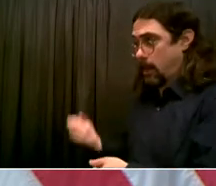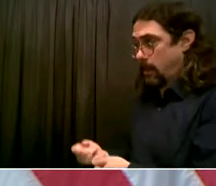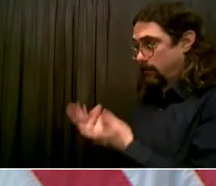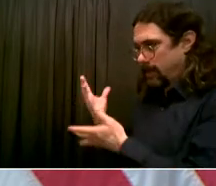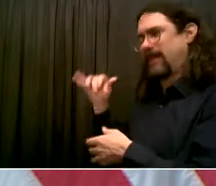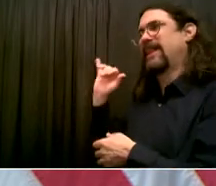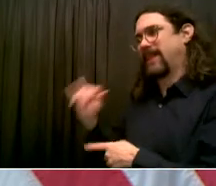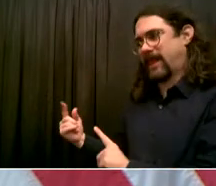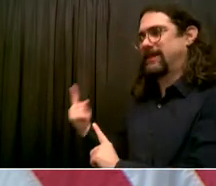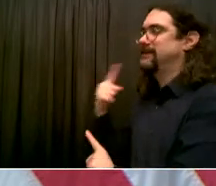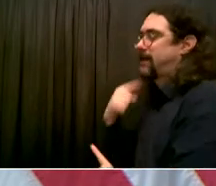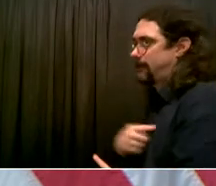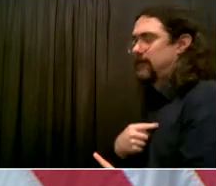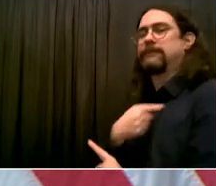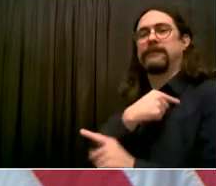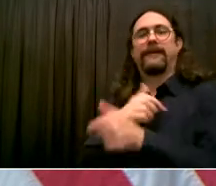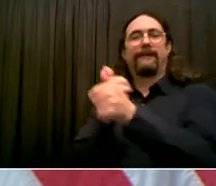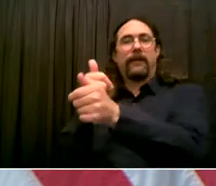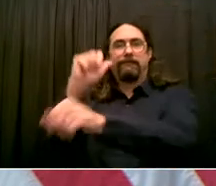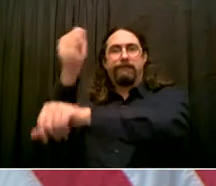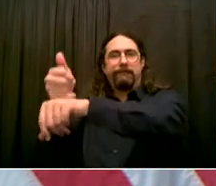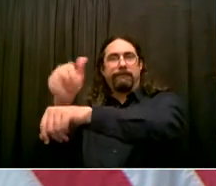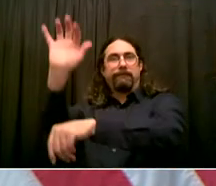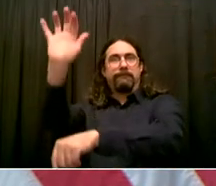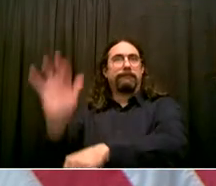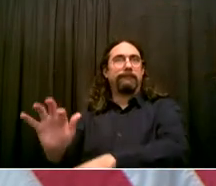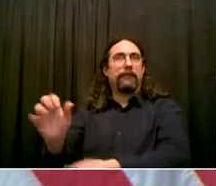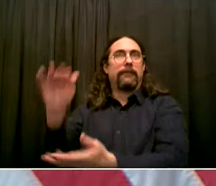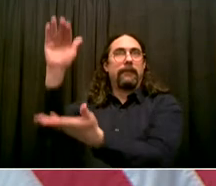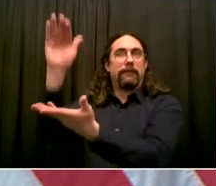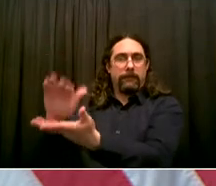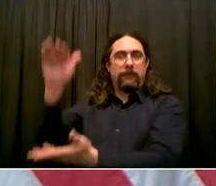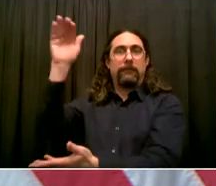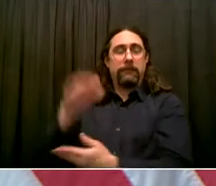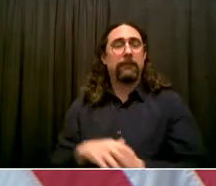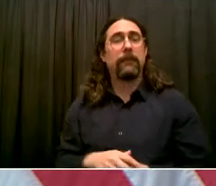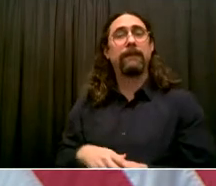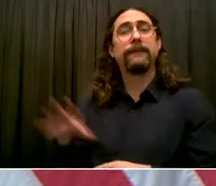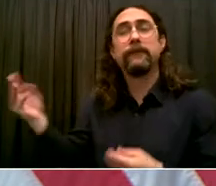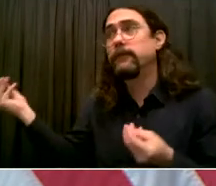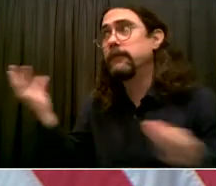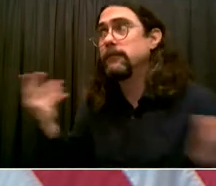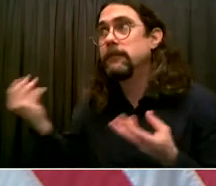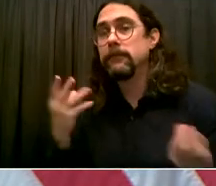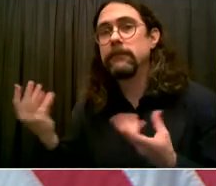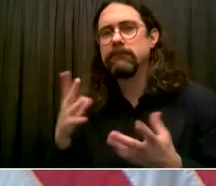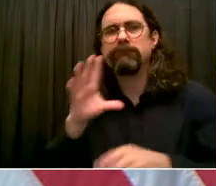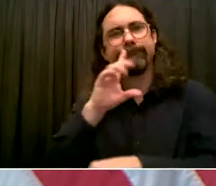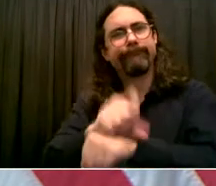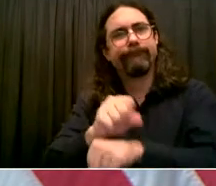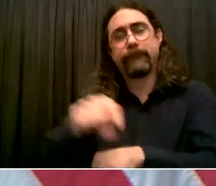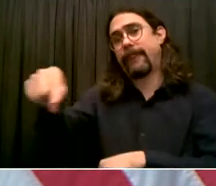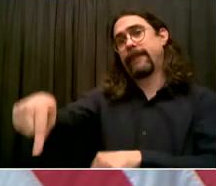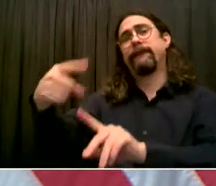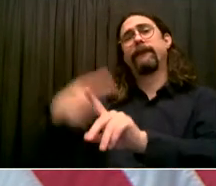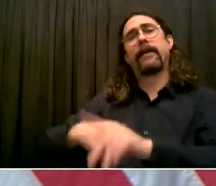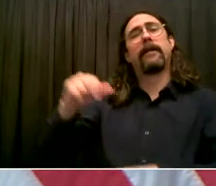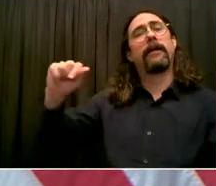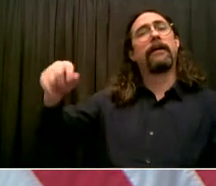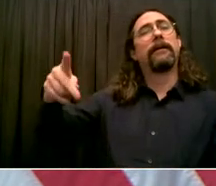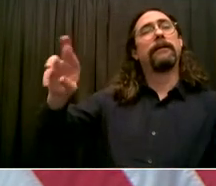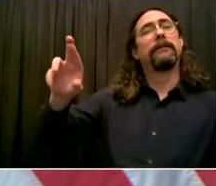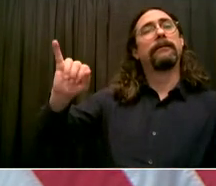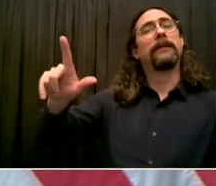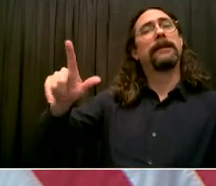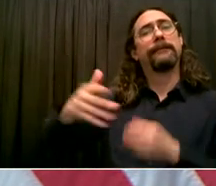last couple of weeks, we've seen more modest increases, and we expect by the end of the month for those increases in